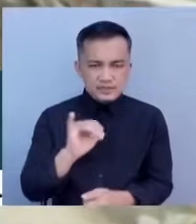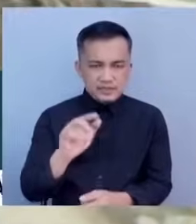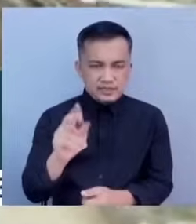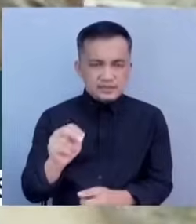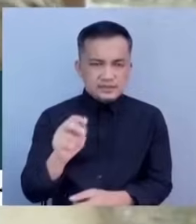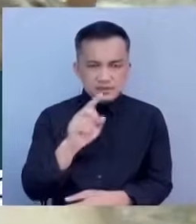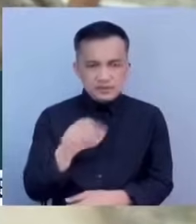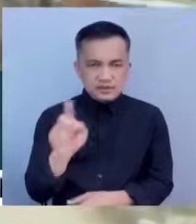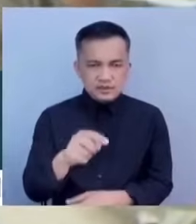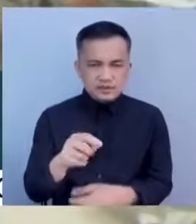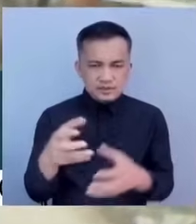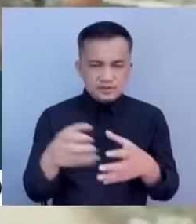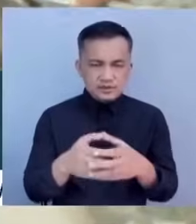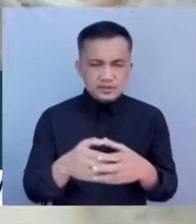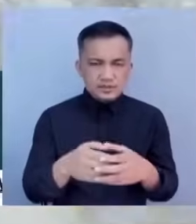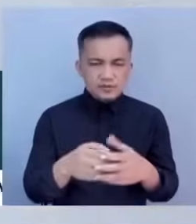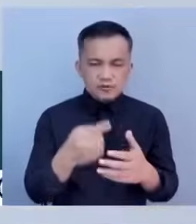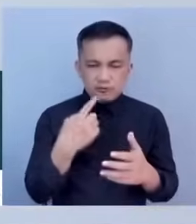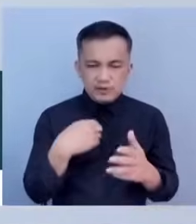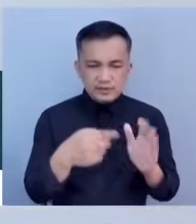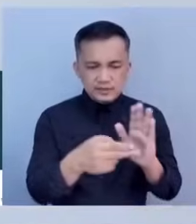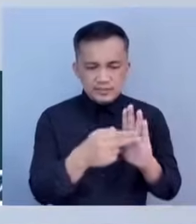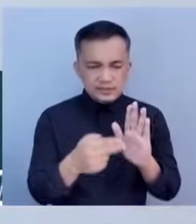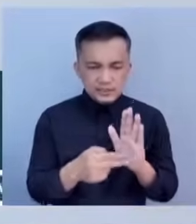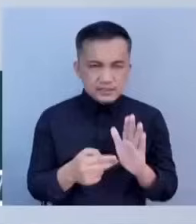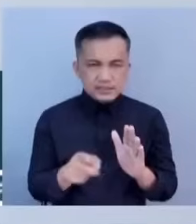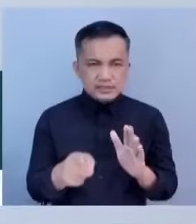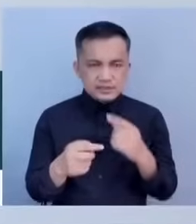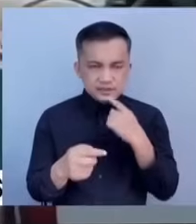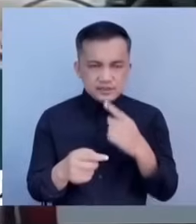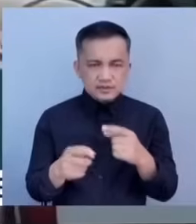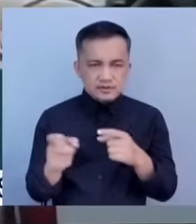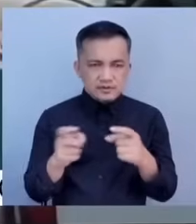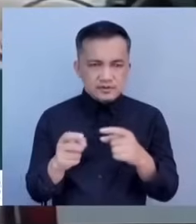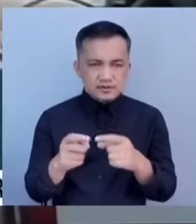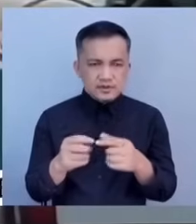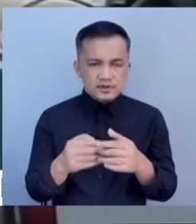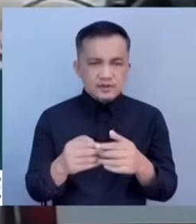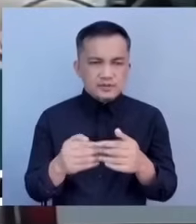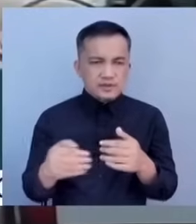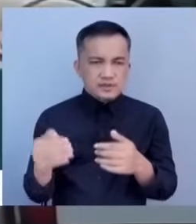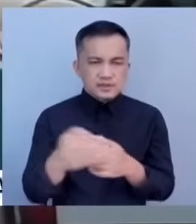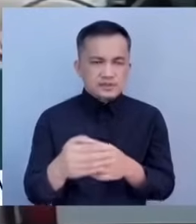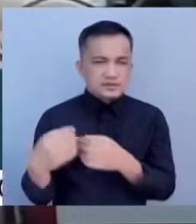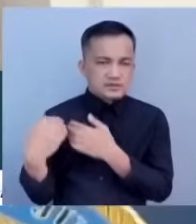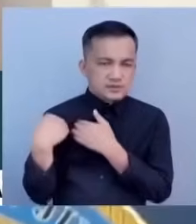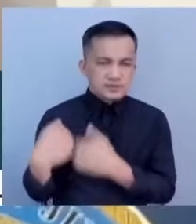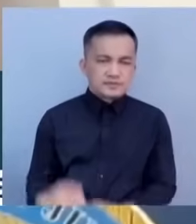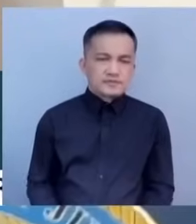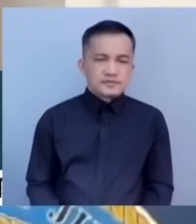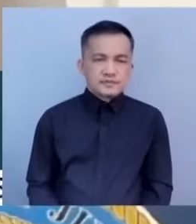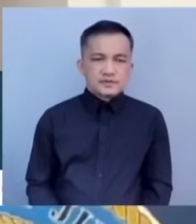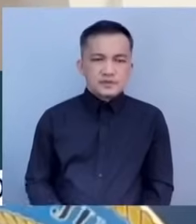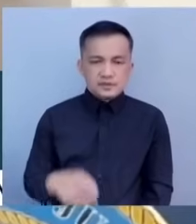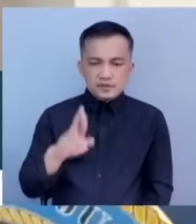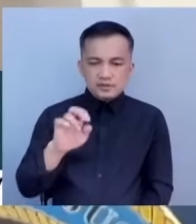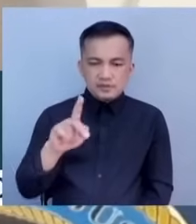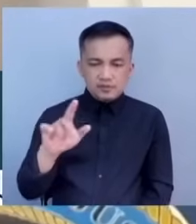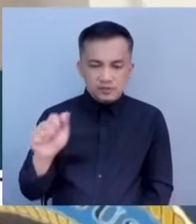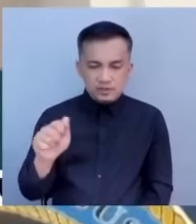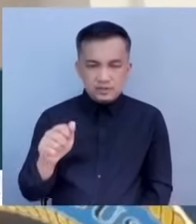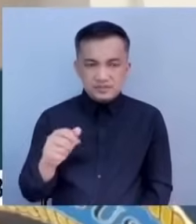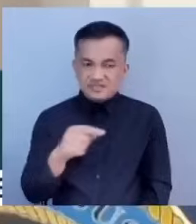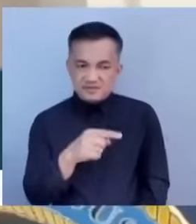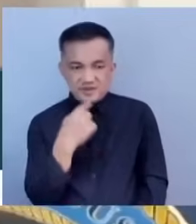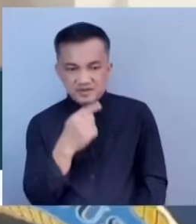its red-tagging activities, saying it is already operating beyond its mandate. But for Remulla, the UN rapporteur should